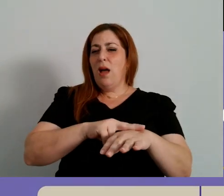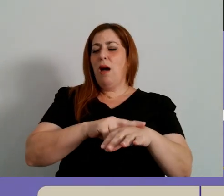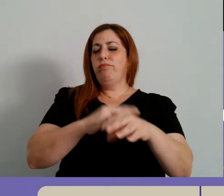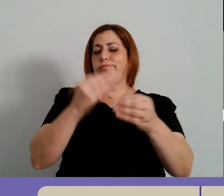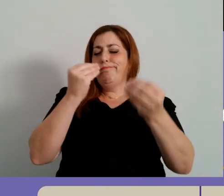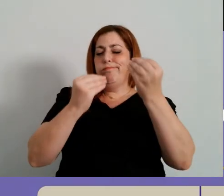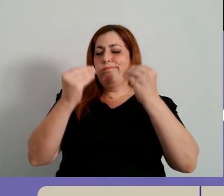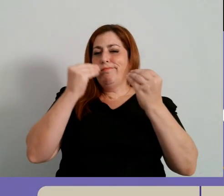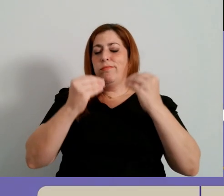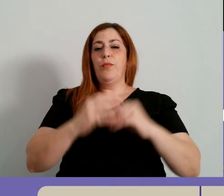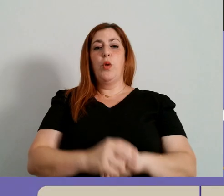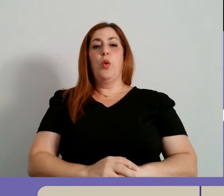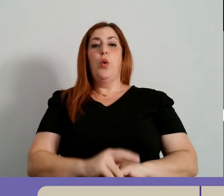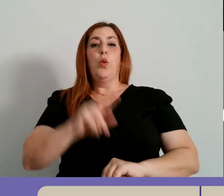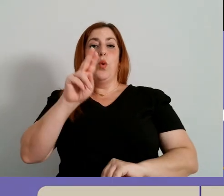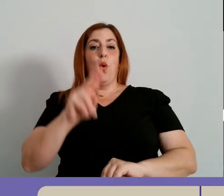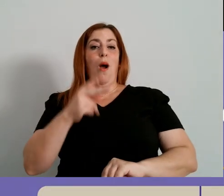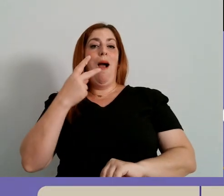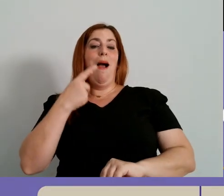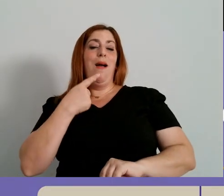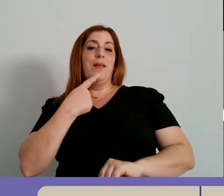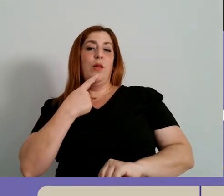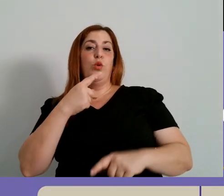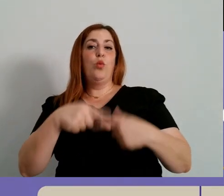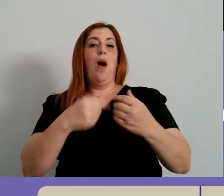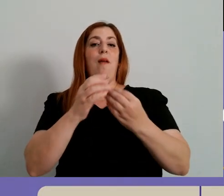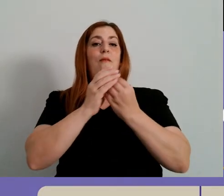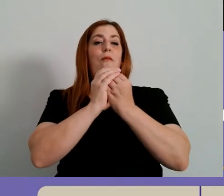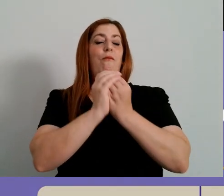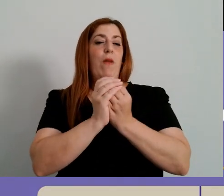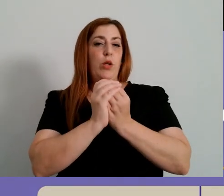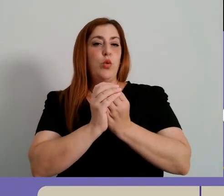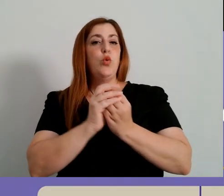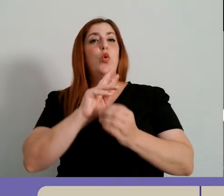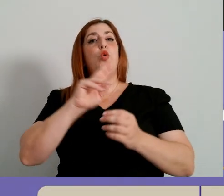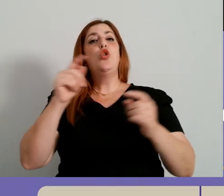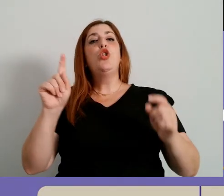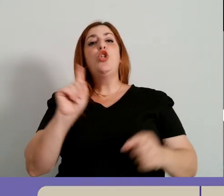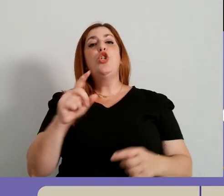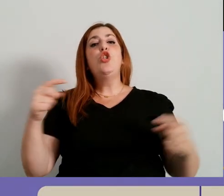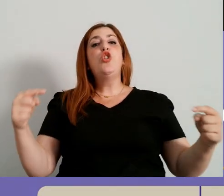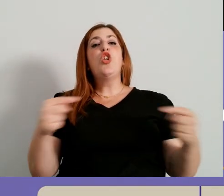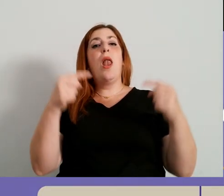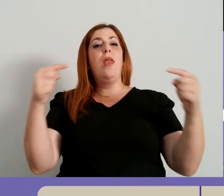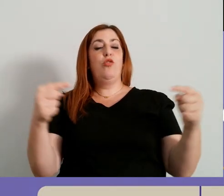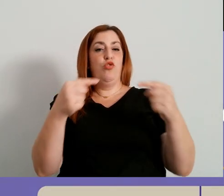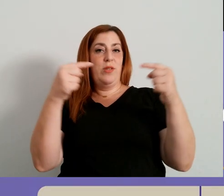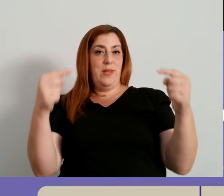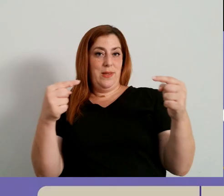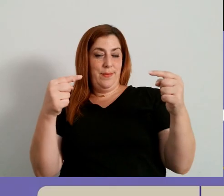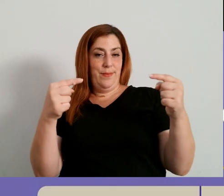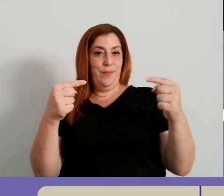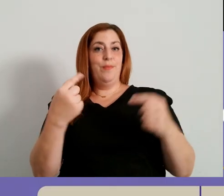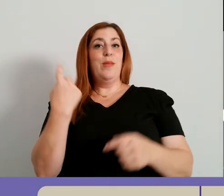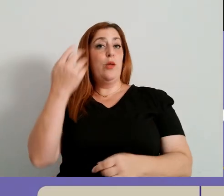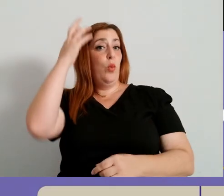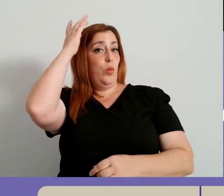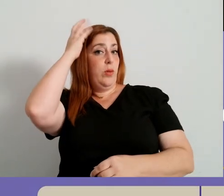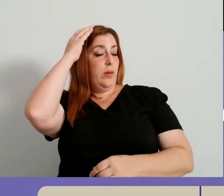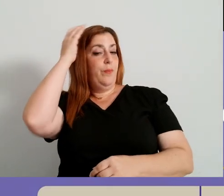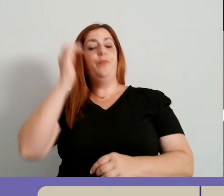on. Some barriers to advocacy, because there are some specific challenges that we face, especially as autistic